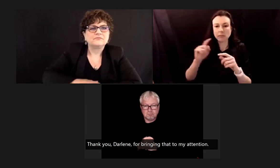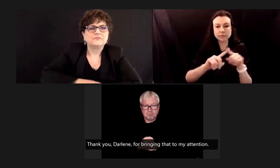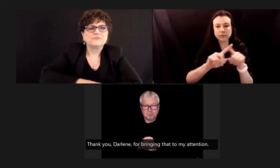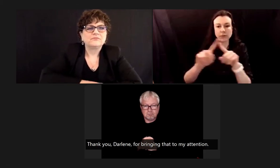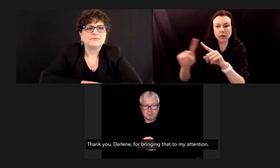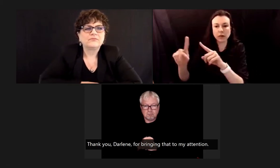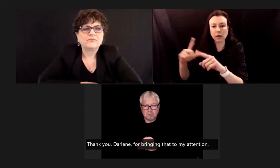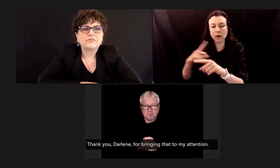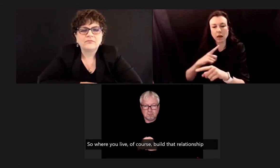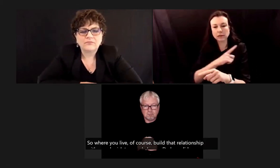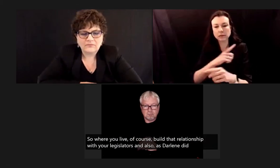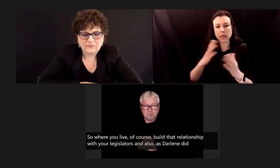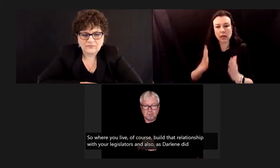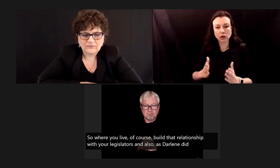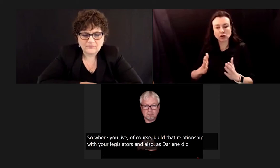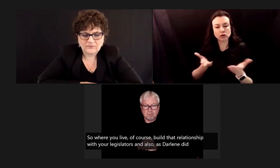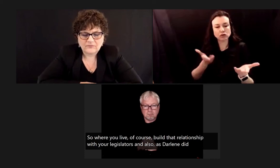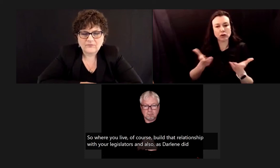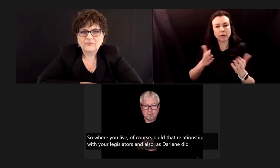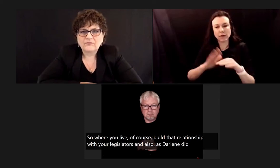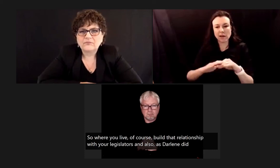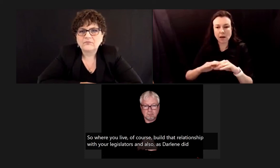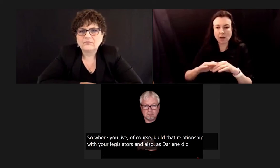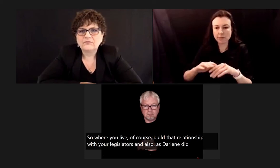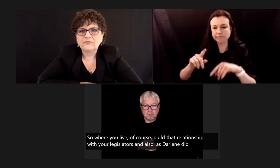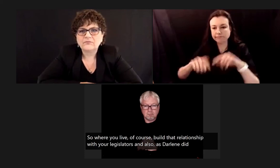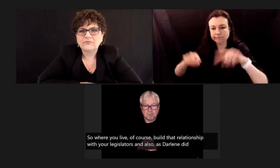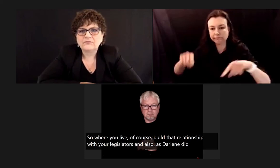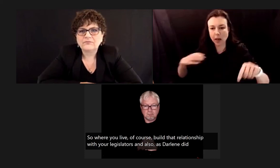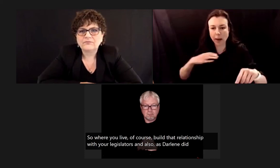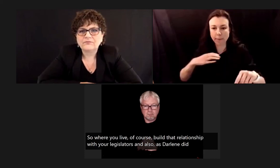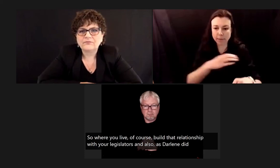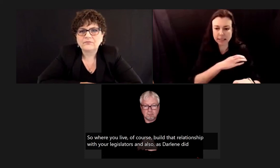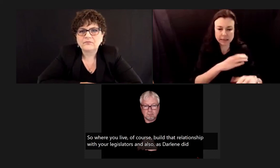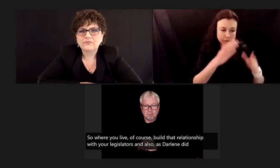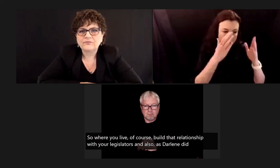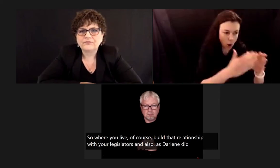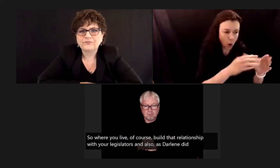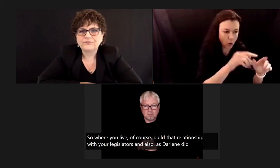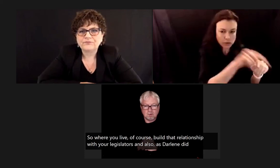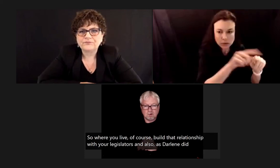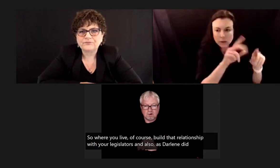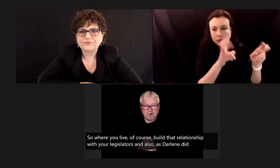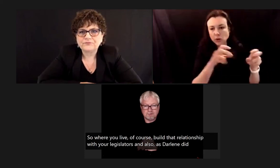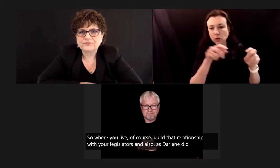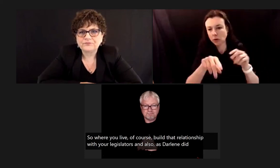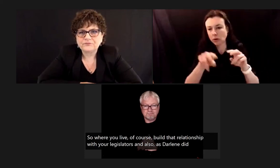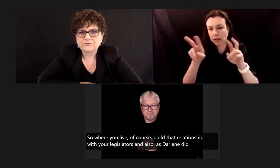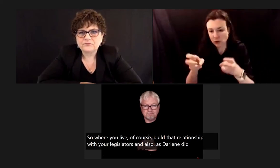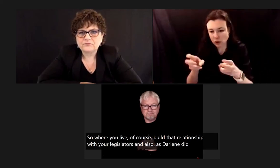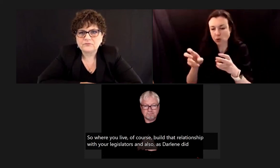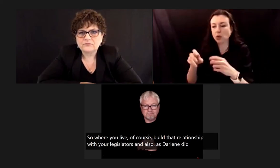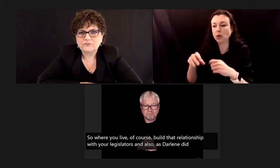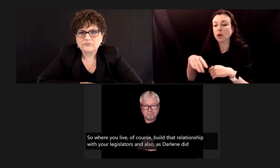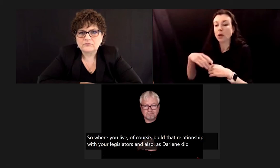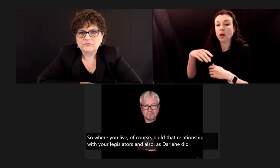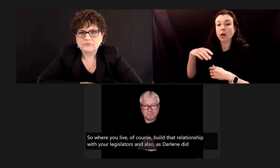depend on issues because there are different legislators that serve on various